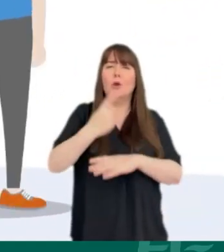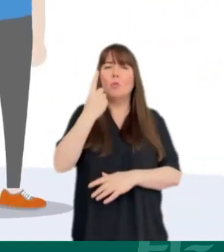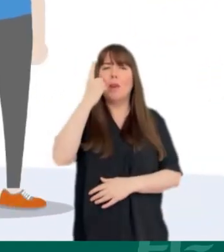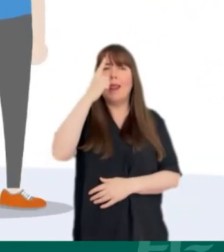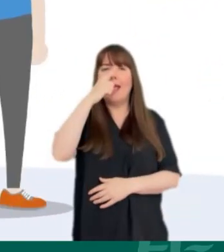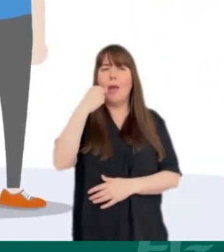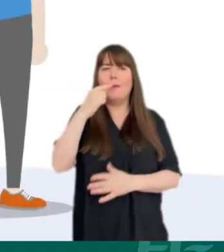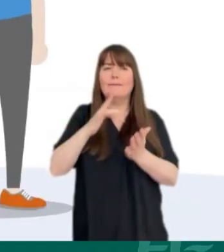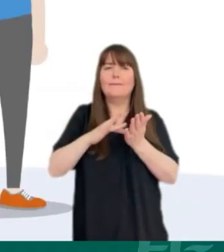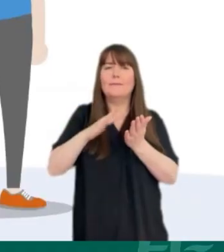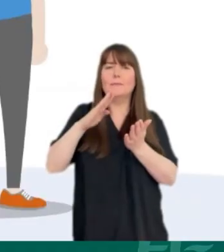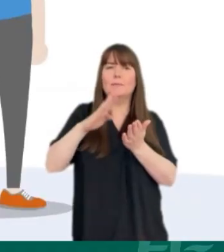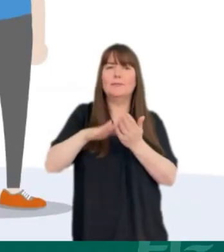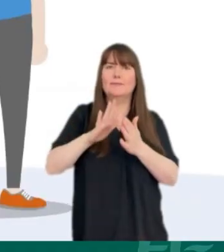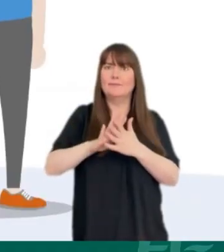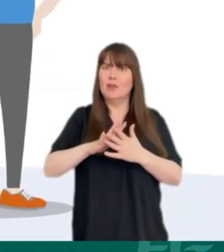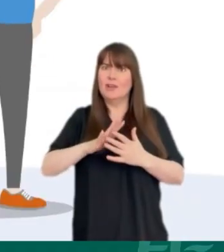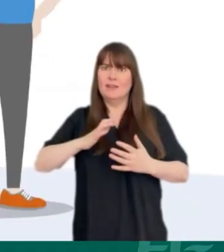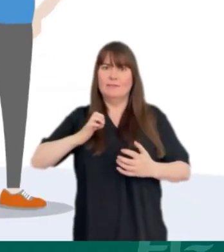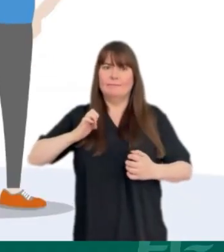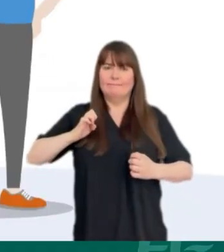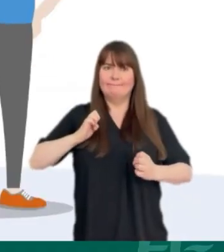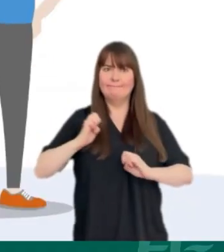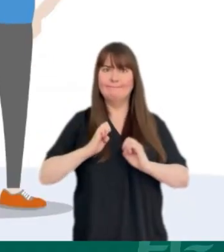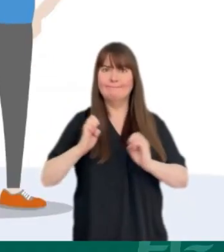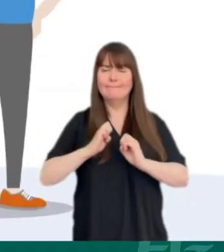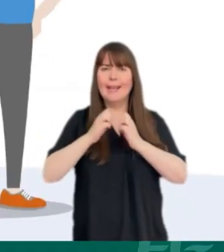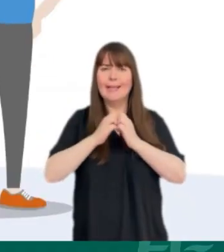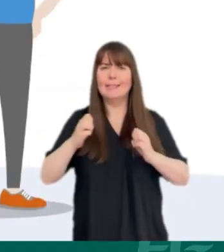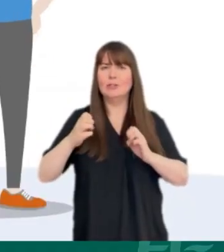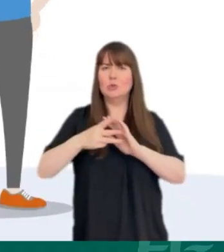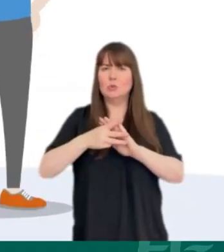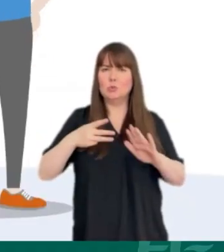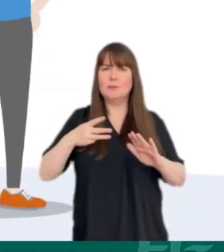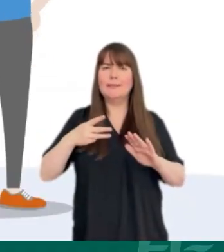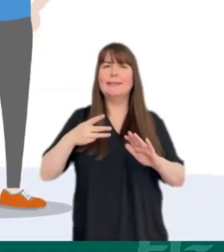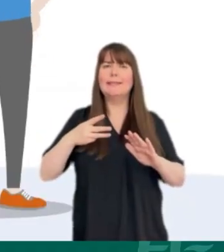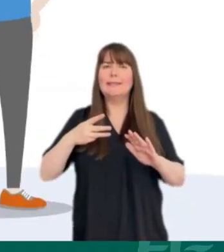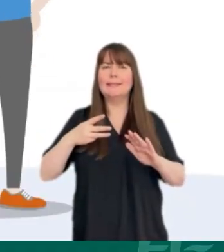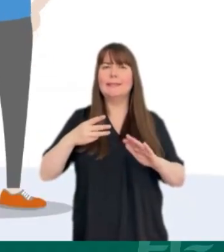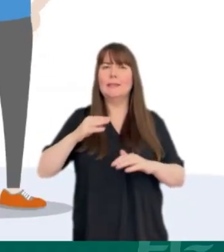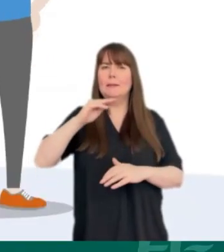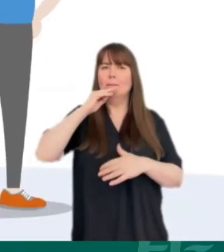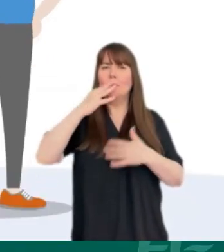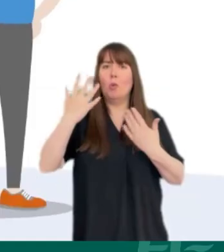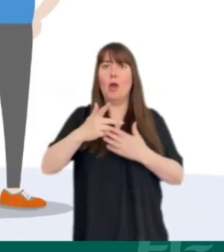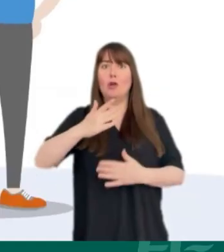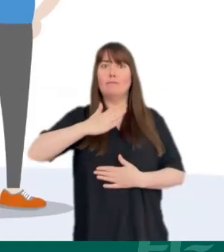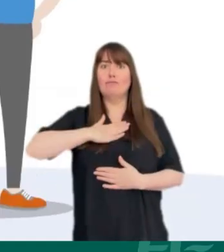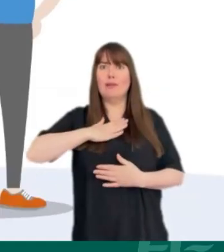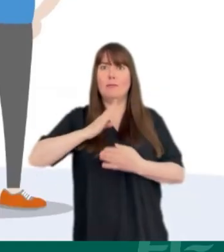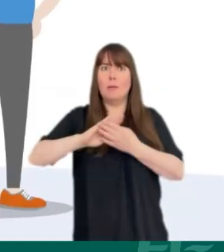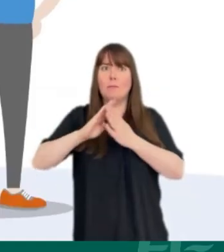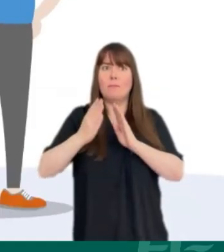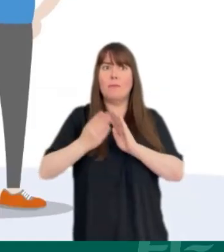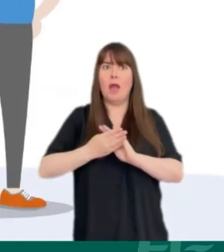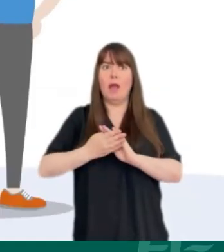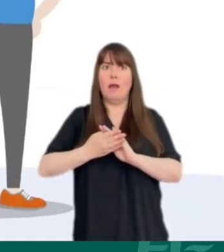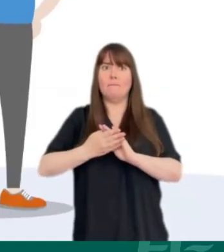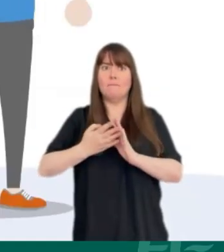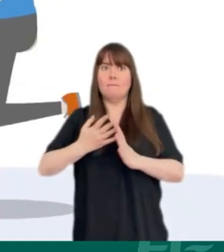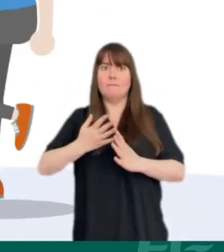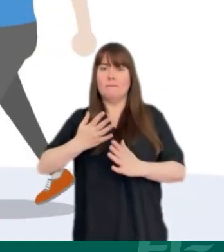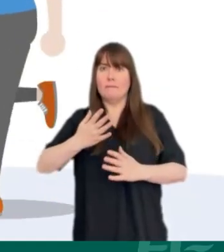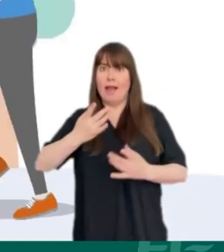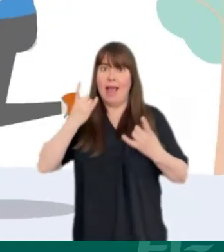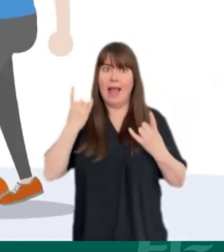doing at least 1 hour and 15 minutes of vigorous intensity activity each week. Vigorous intensity activity is